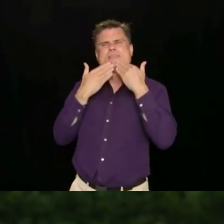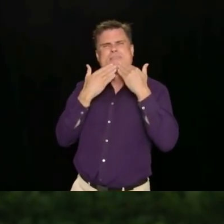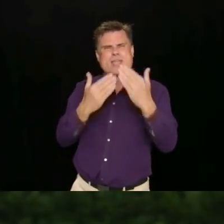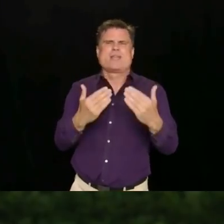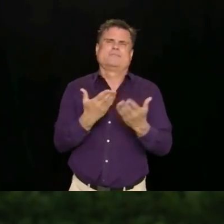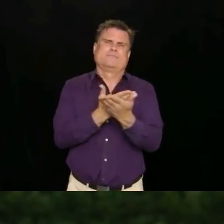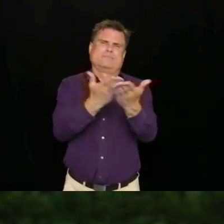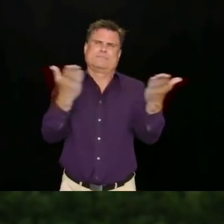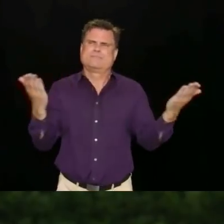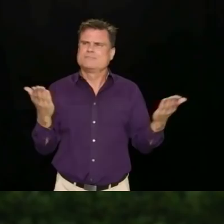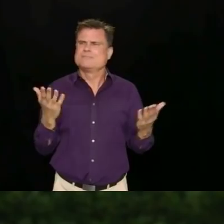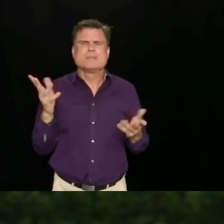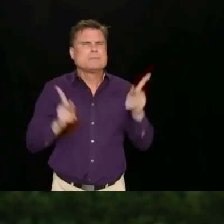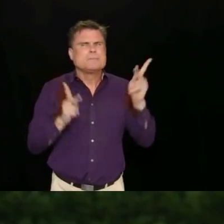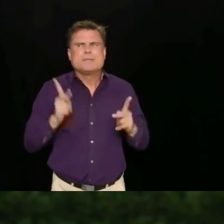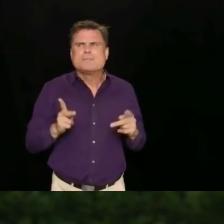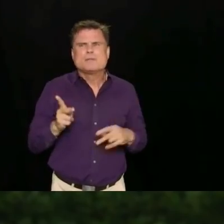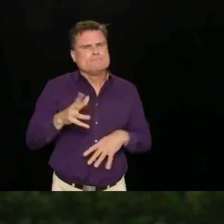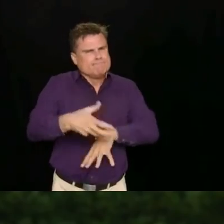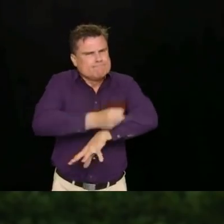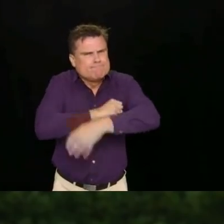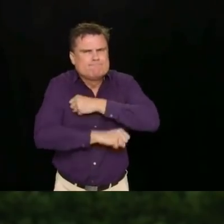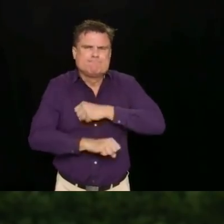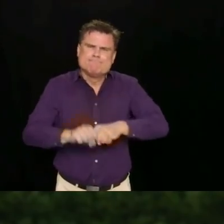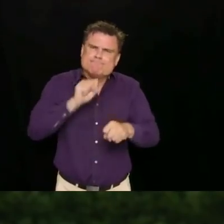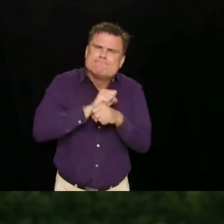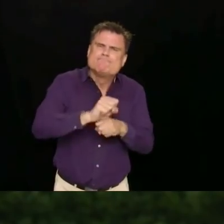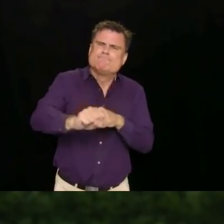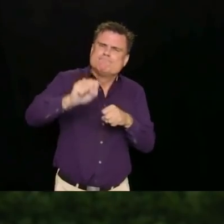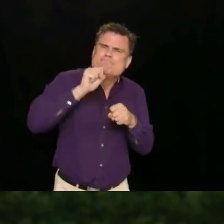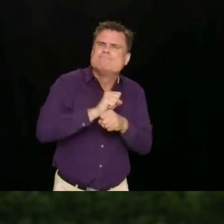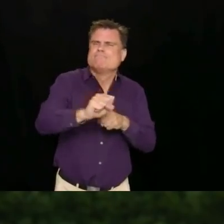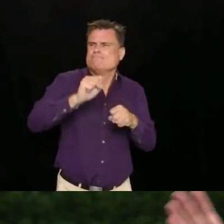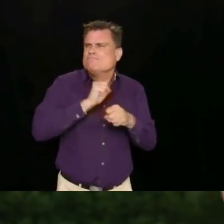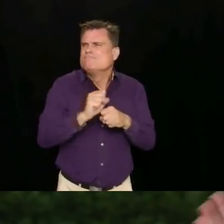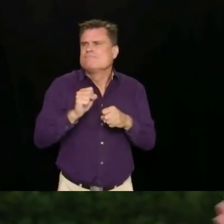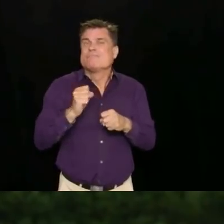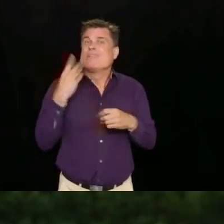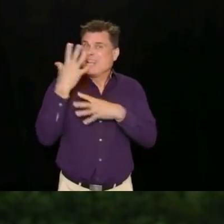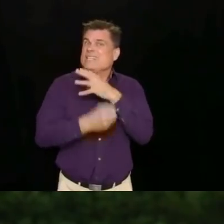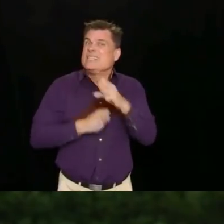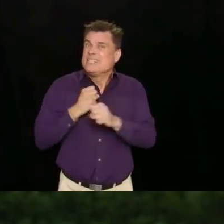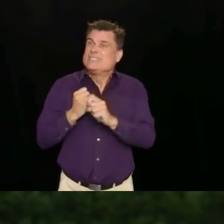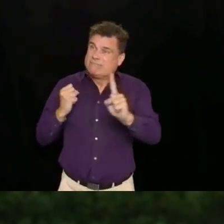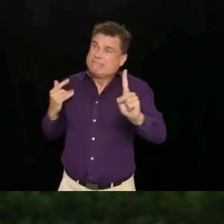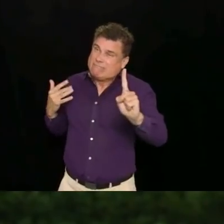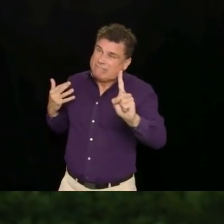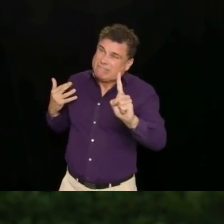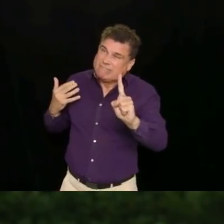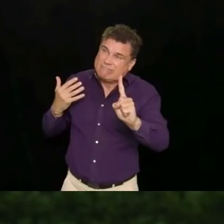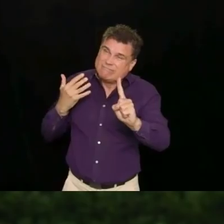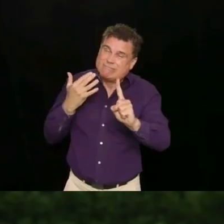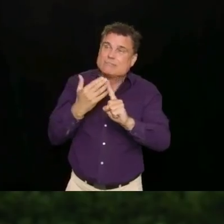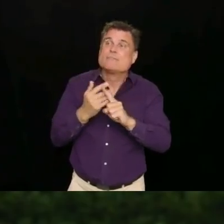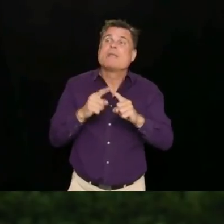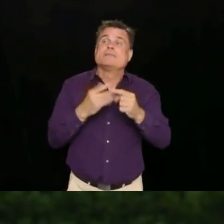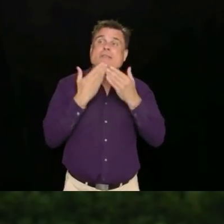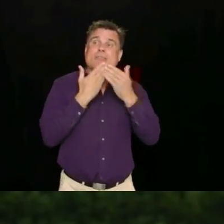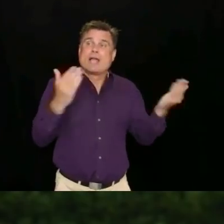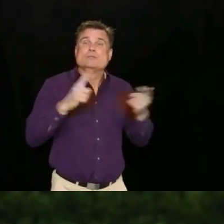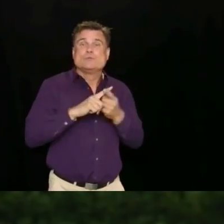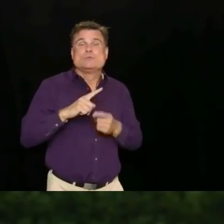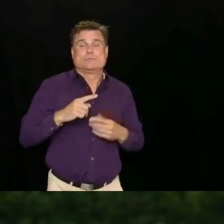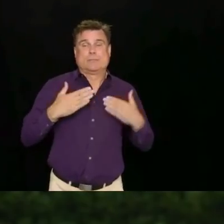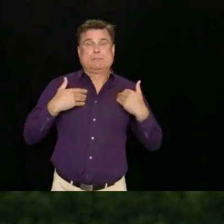those who have worked on this for many, many, many years. I want to thank you, Adrian, for coming